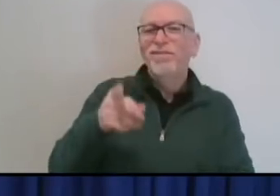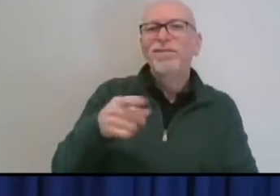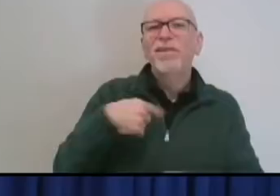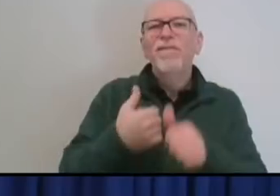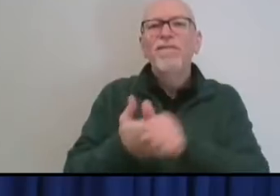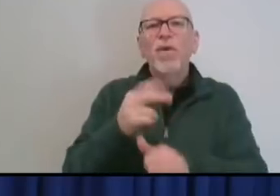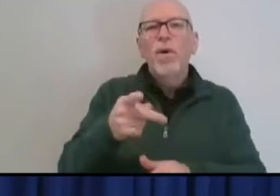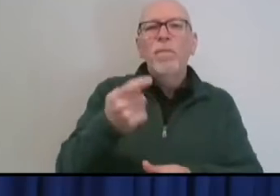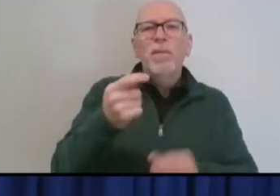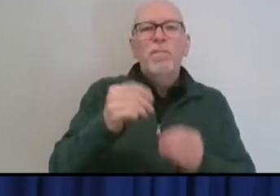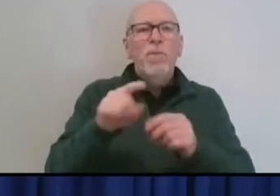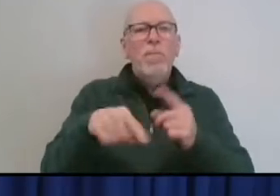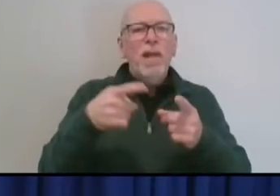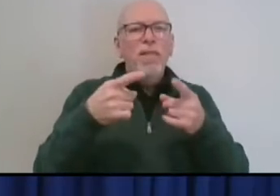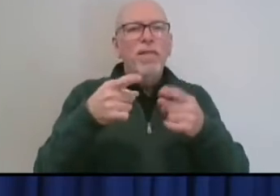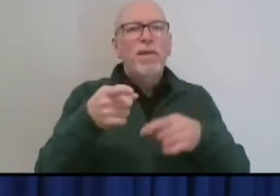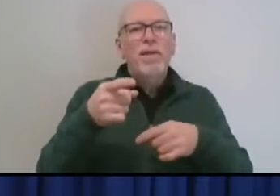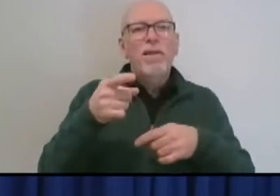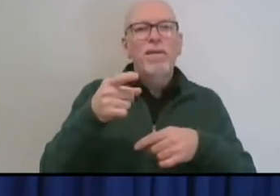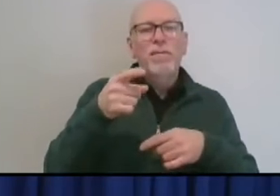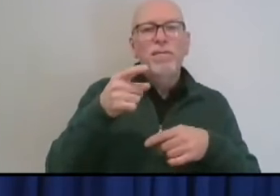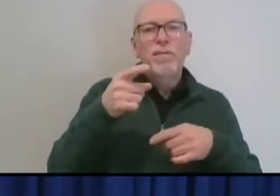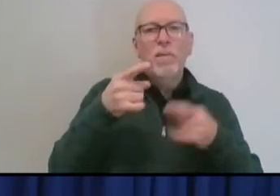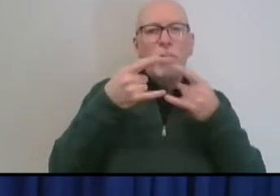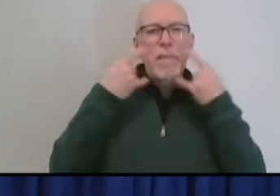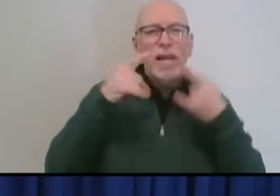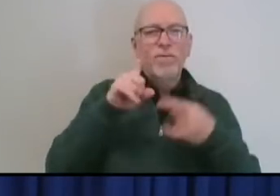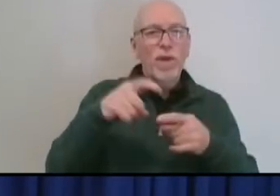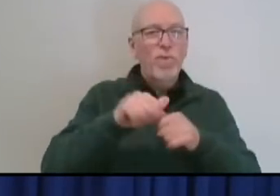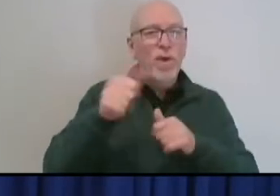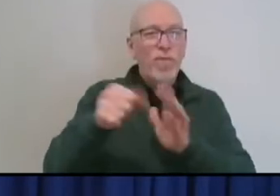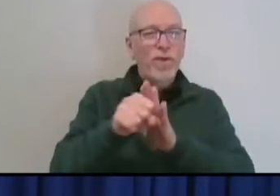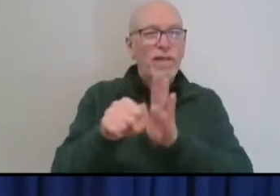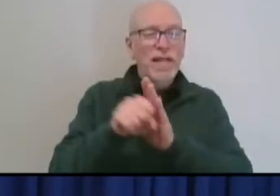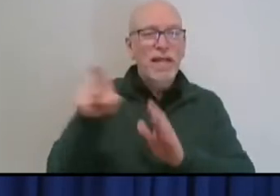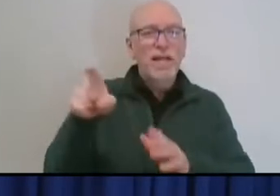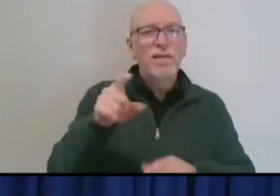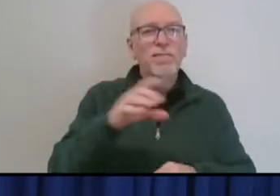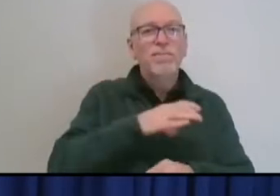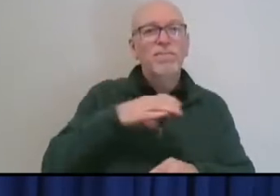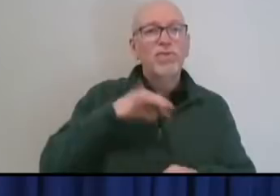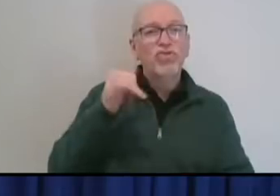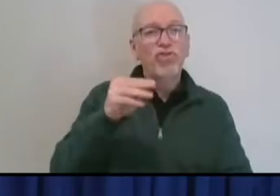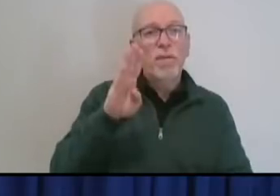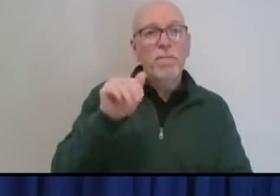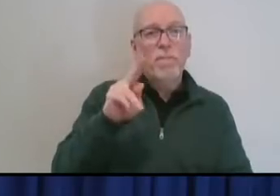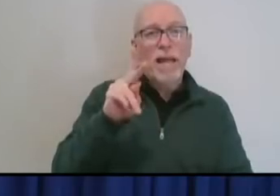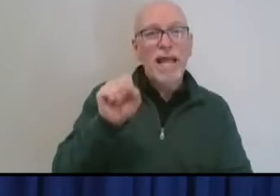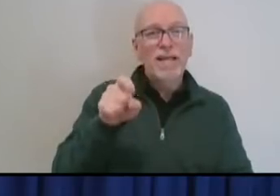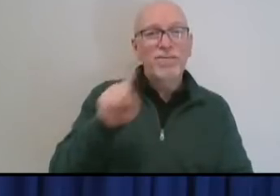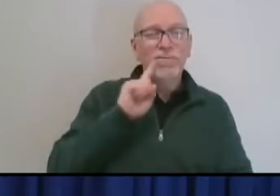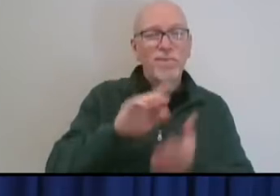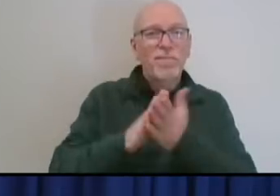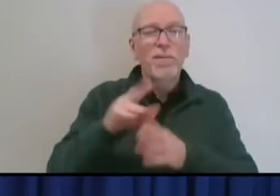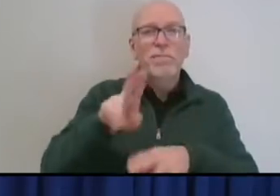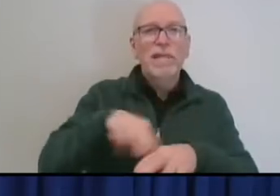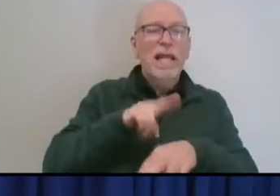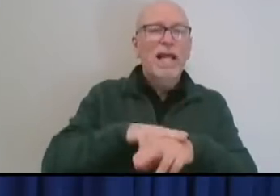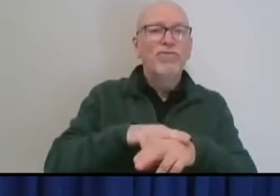up a little bit more on the masking question with the other states. Congressman Jim Banks has really become a